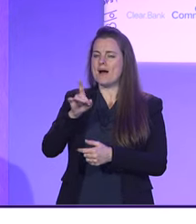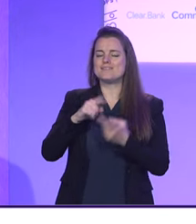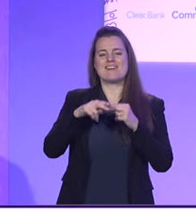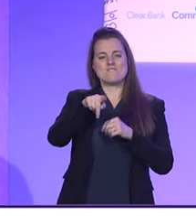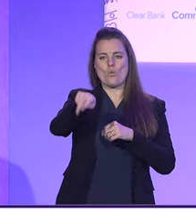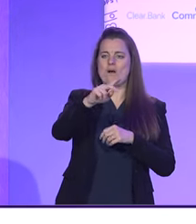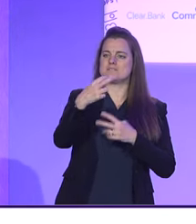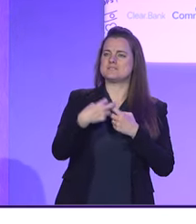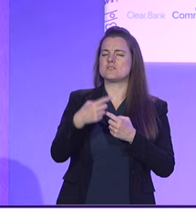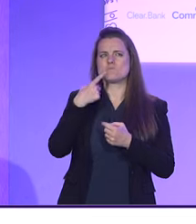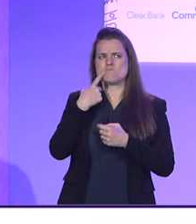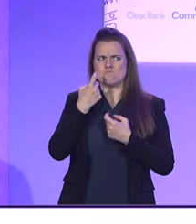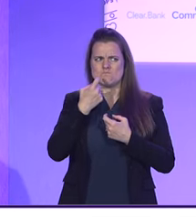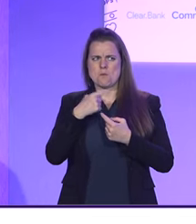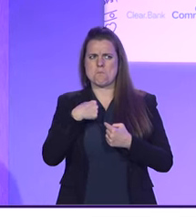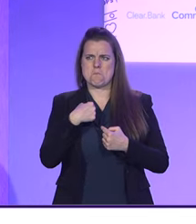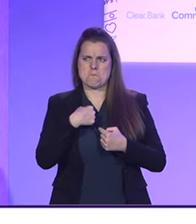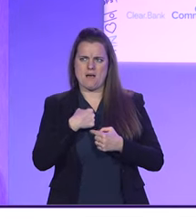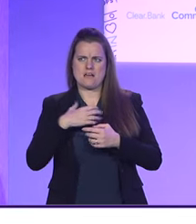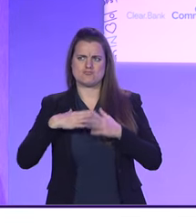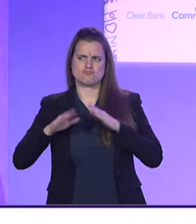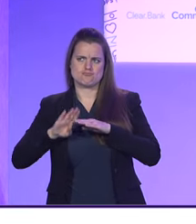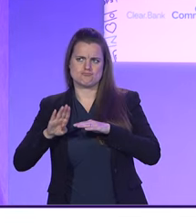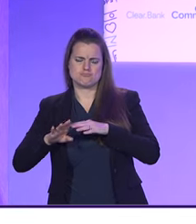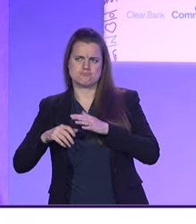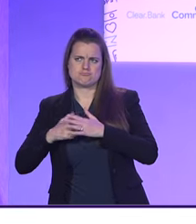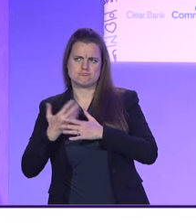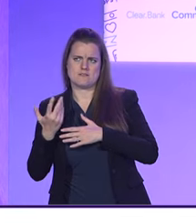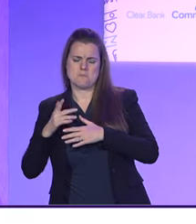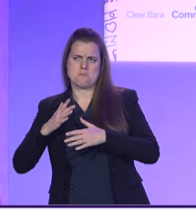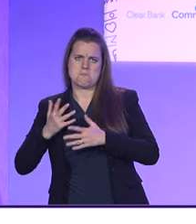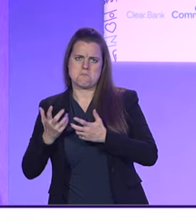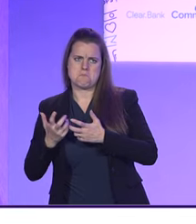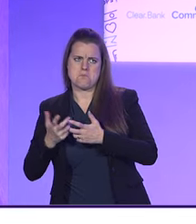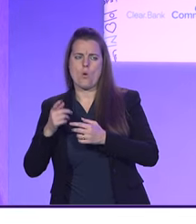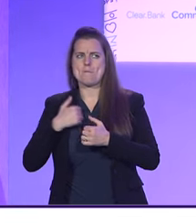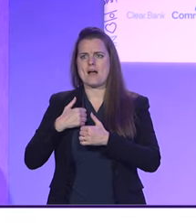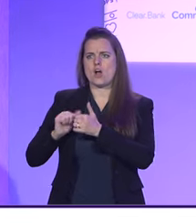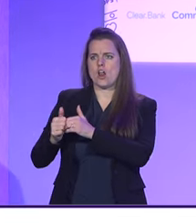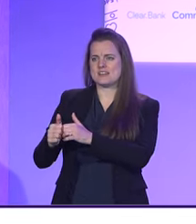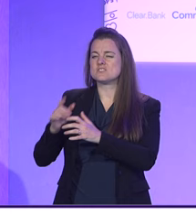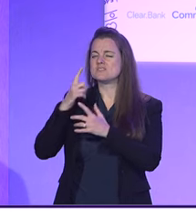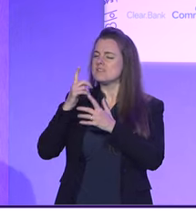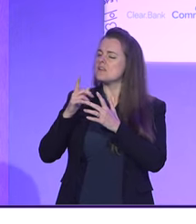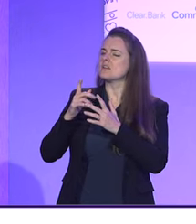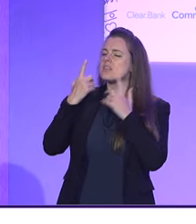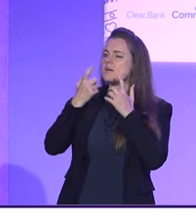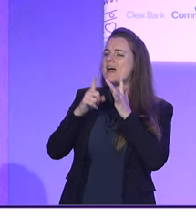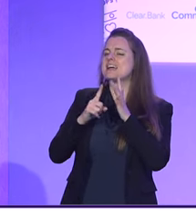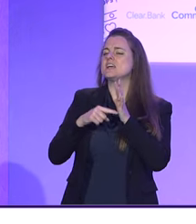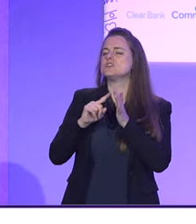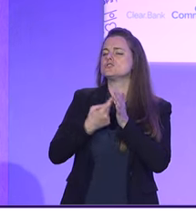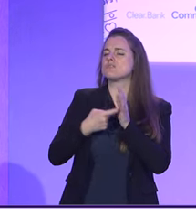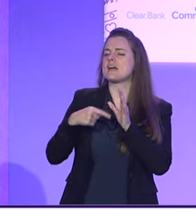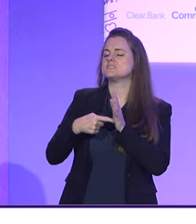thinking about a couple of colleagues, a couple of people I manage. How do we kind of iterate in that space? Just take the kind of Agile methodology. Take small